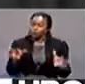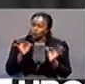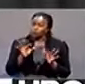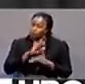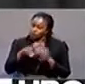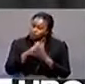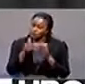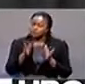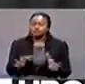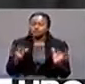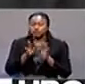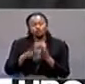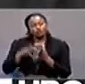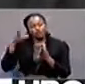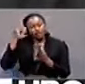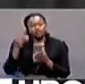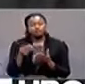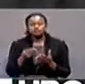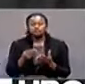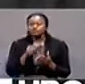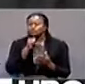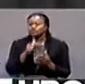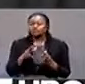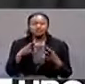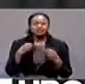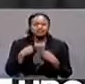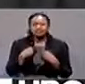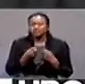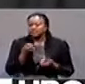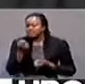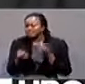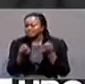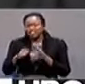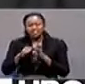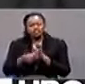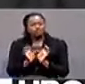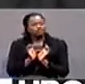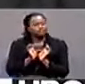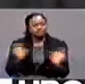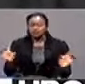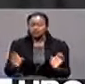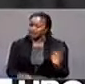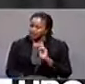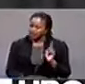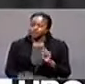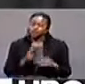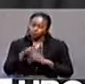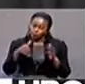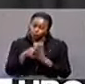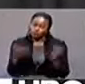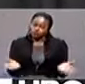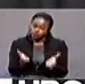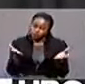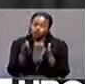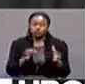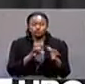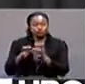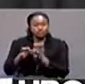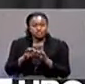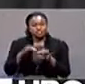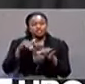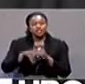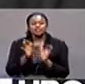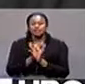him. We should not allow petty things to divide us permanently. Let's all promote unity and